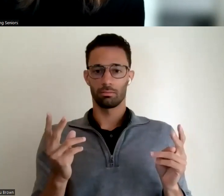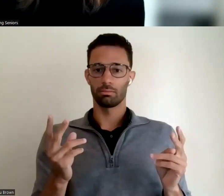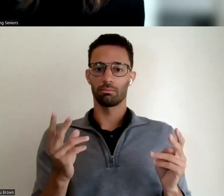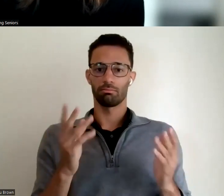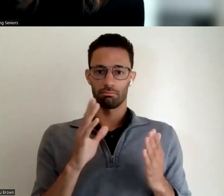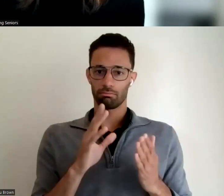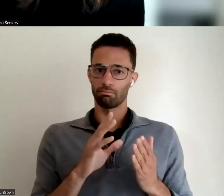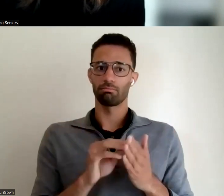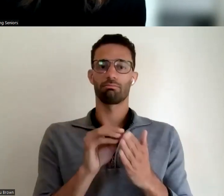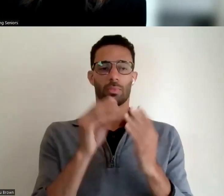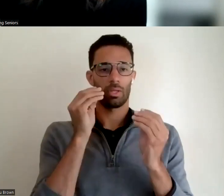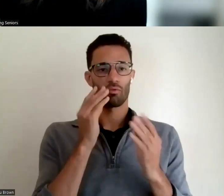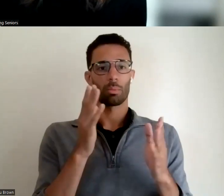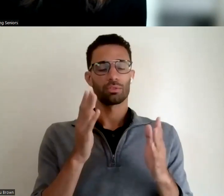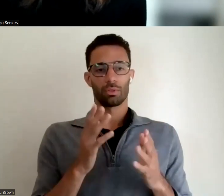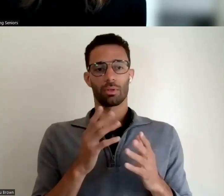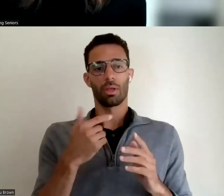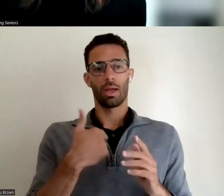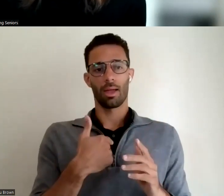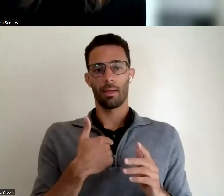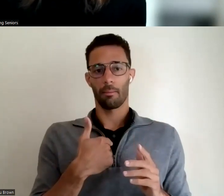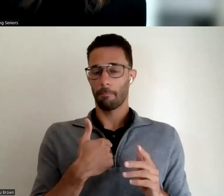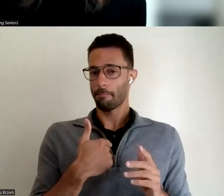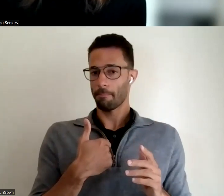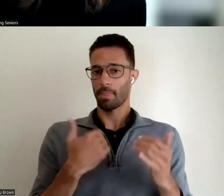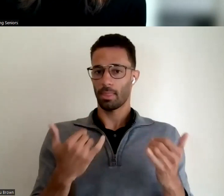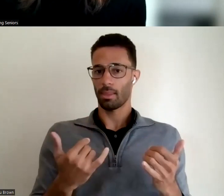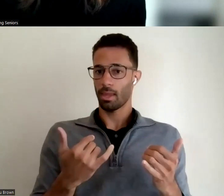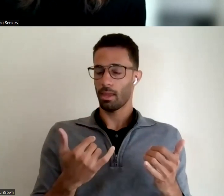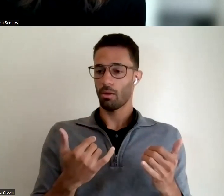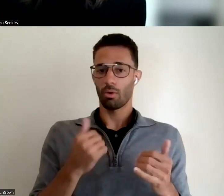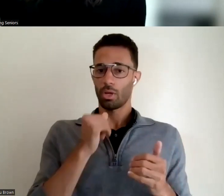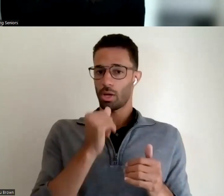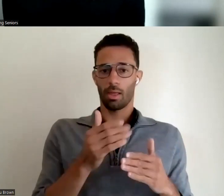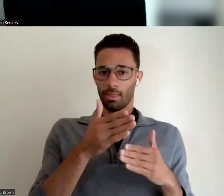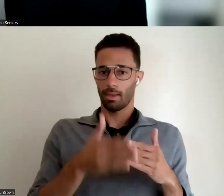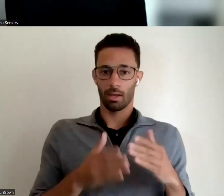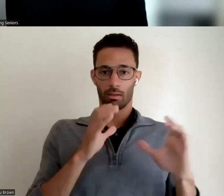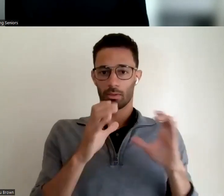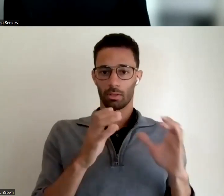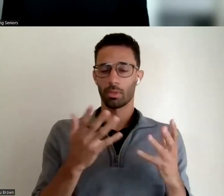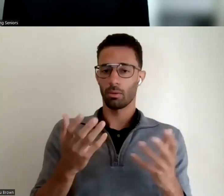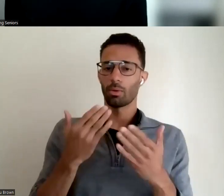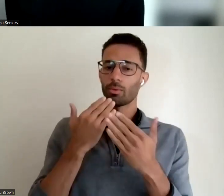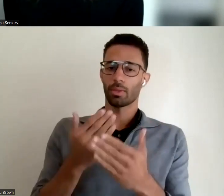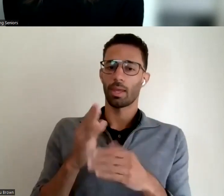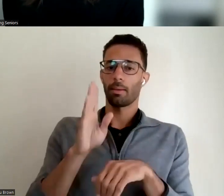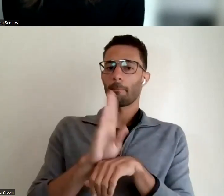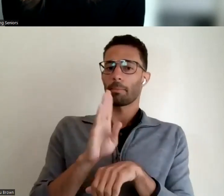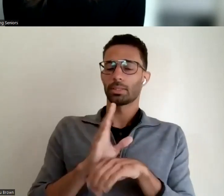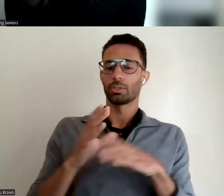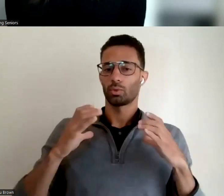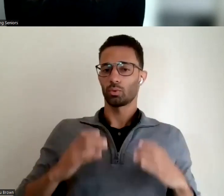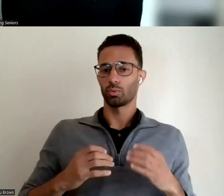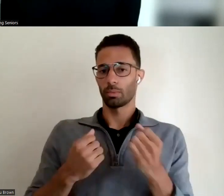the beginning of the conversation. I also want to thank our partners at the Business Consumer Services and Housing Agency. Thank you, Tawny, for being here, for your